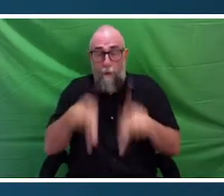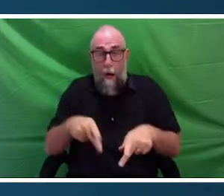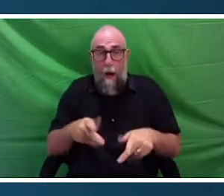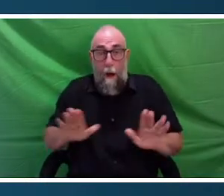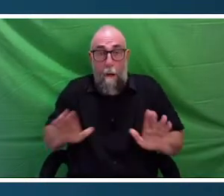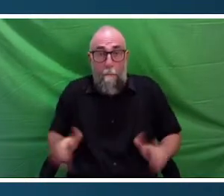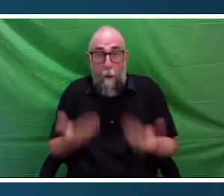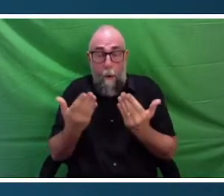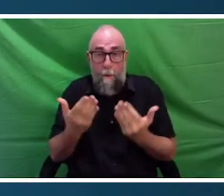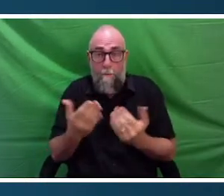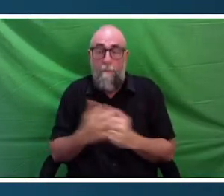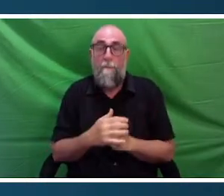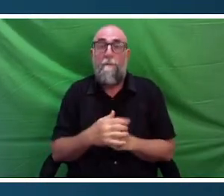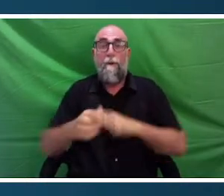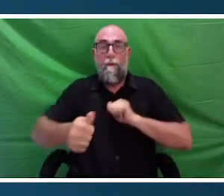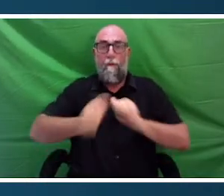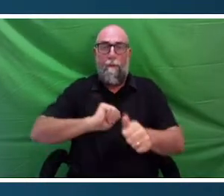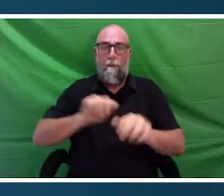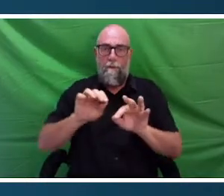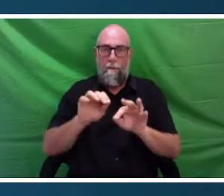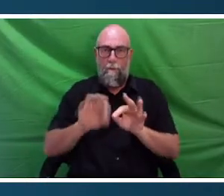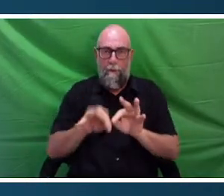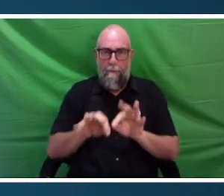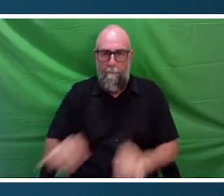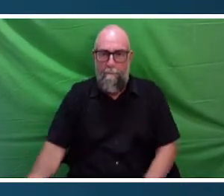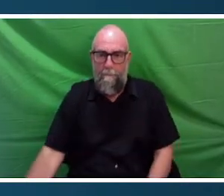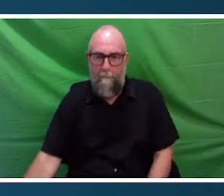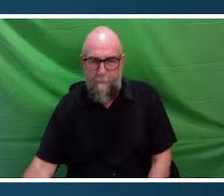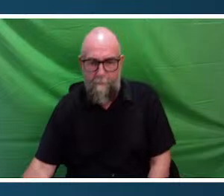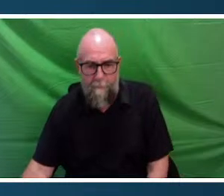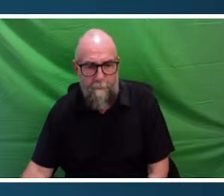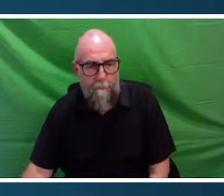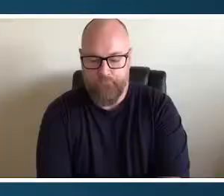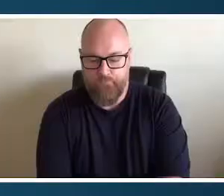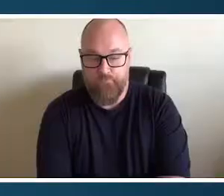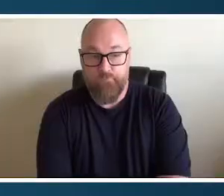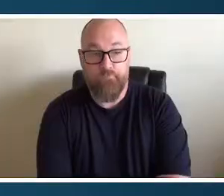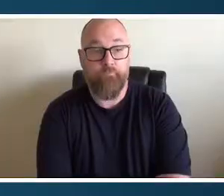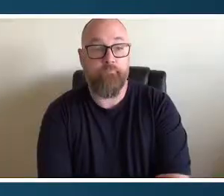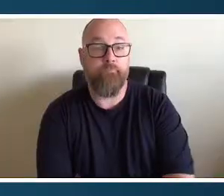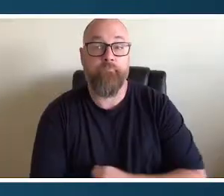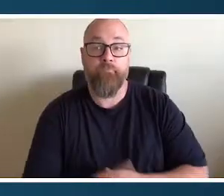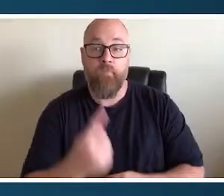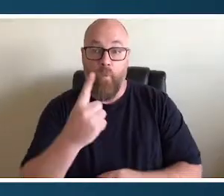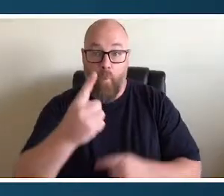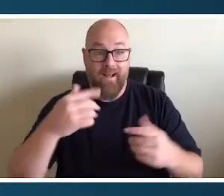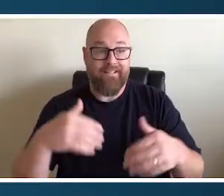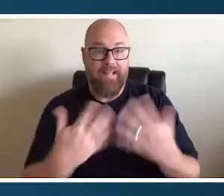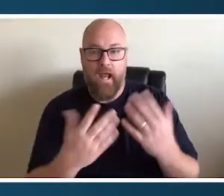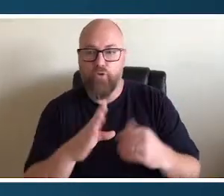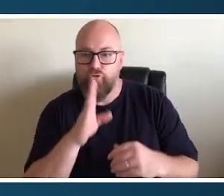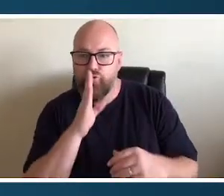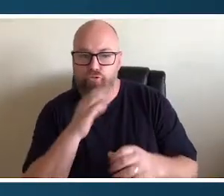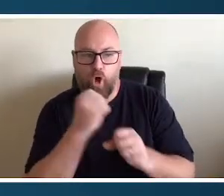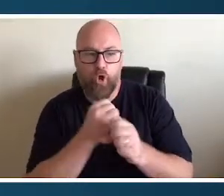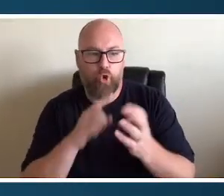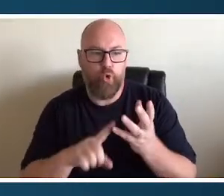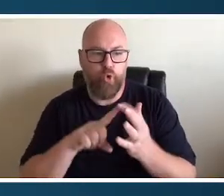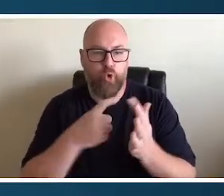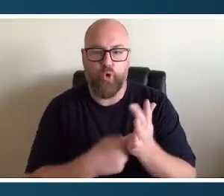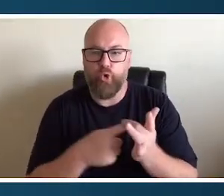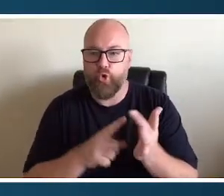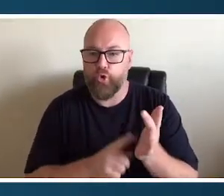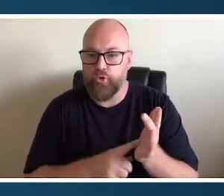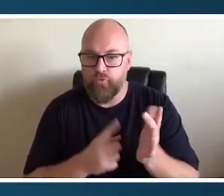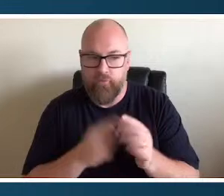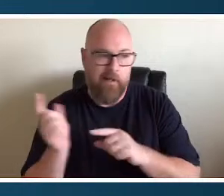years prior. One day, some guerrilla fighters came to the farm and walked away with their cows.